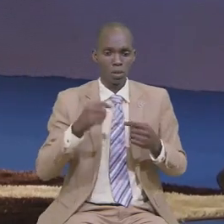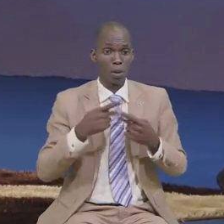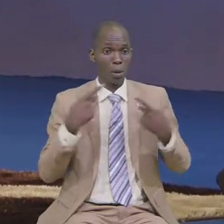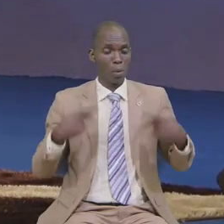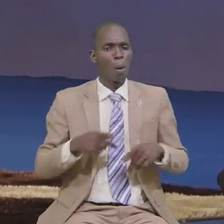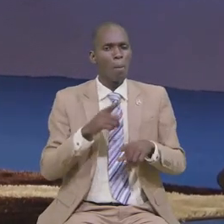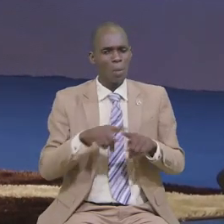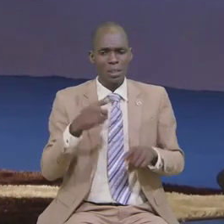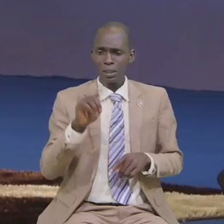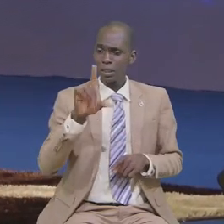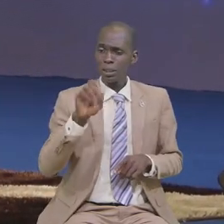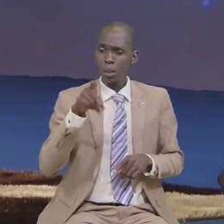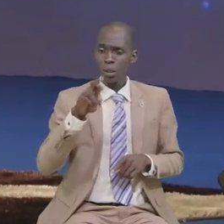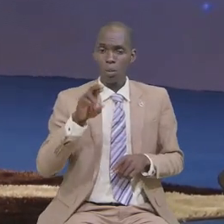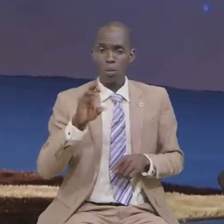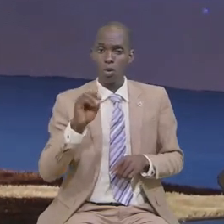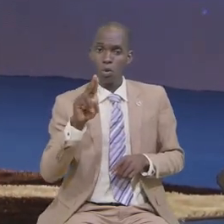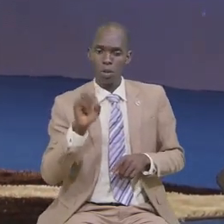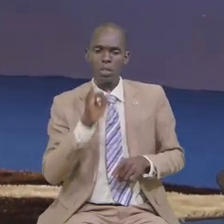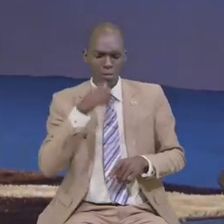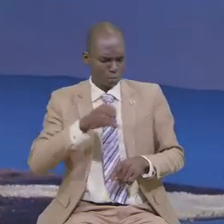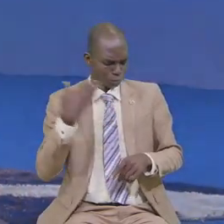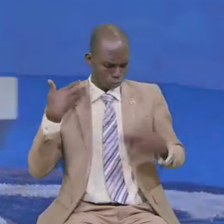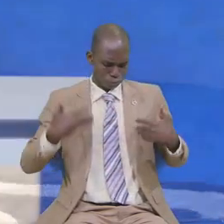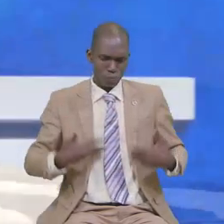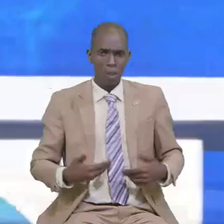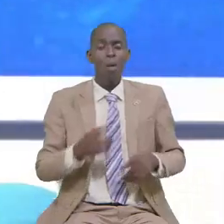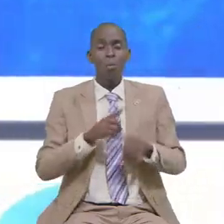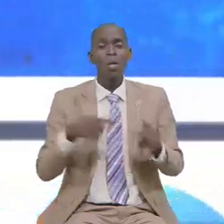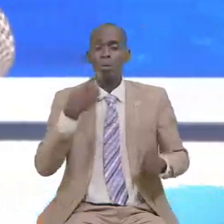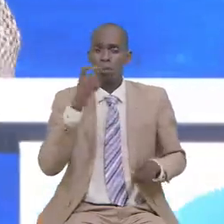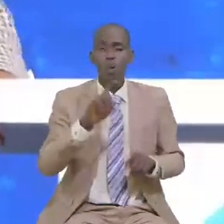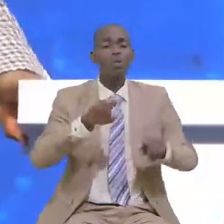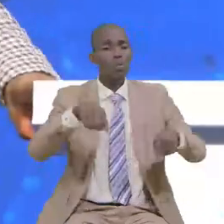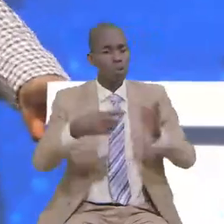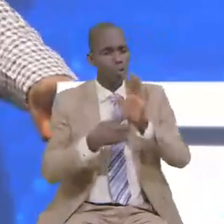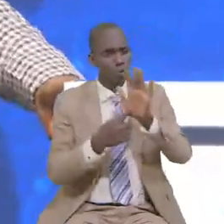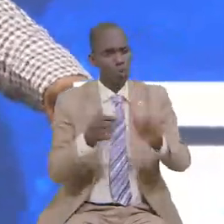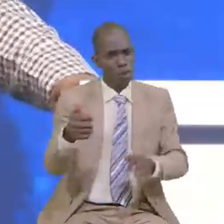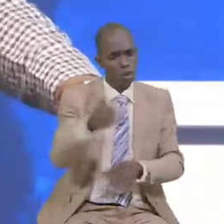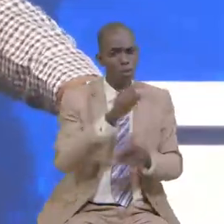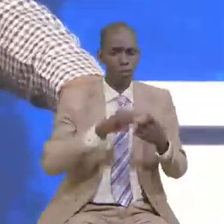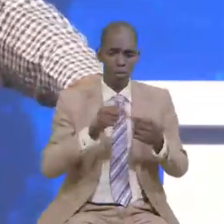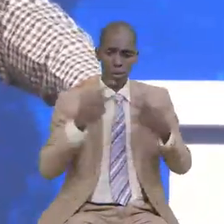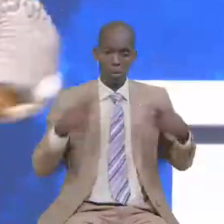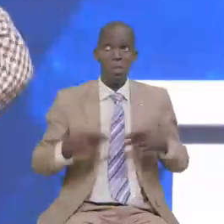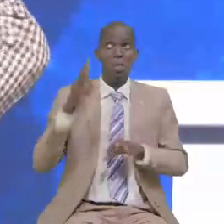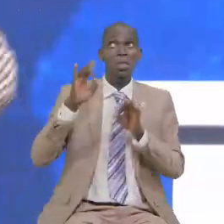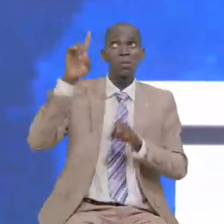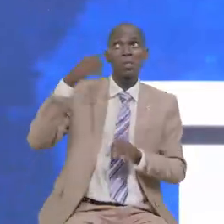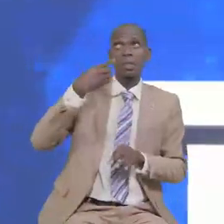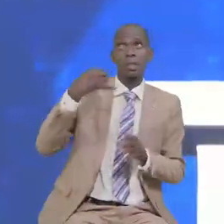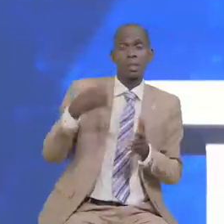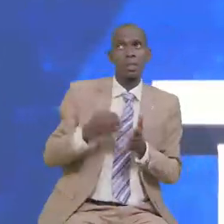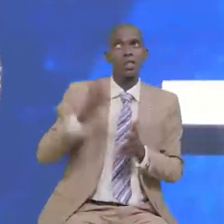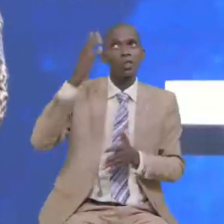there. But he told us, he said, go show yourself to the priest. If he said so, he knows what has happened, and